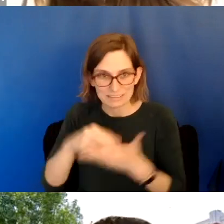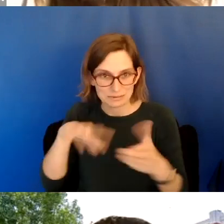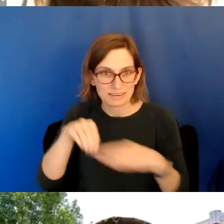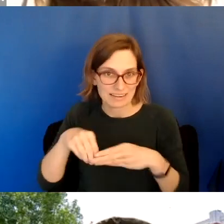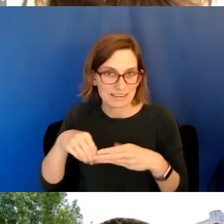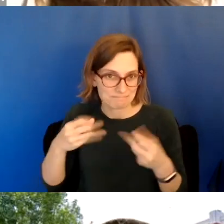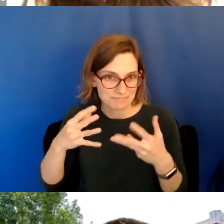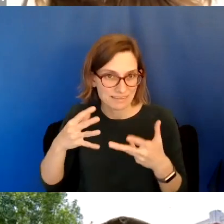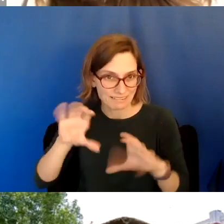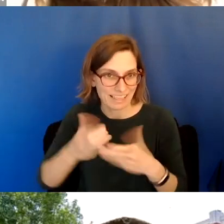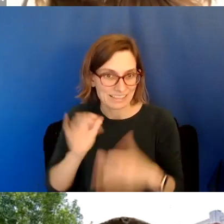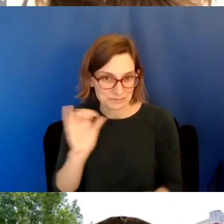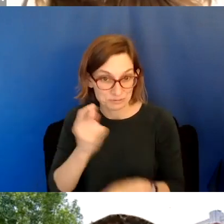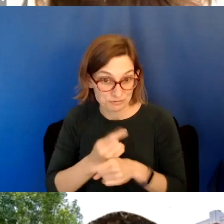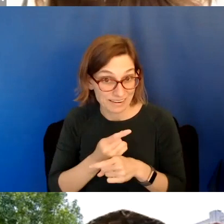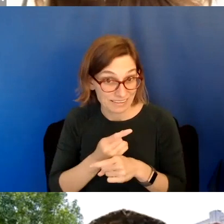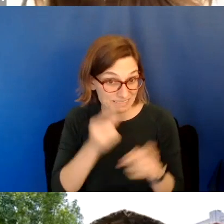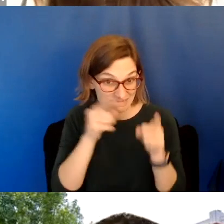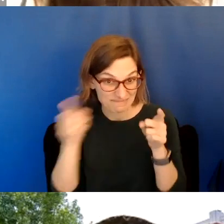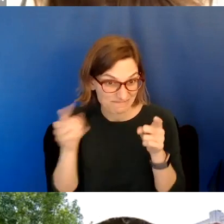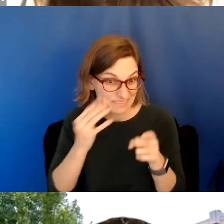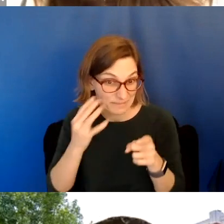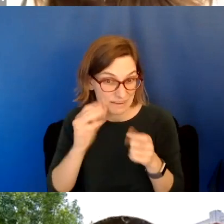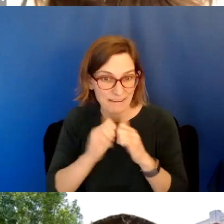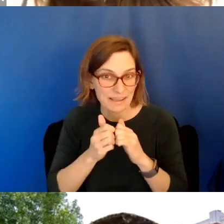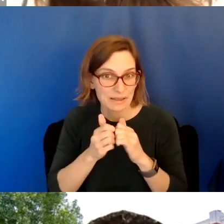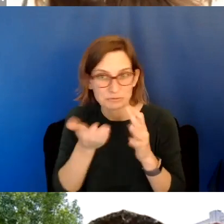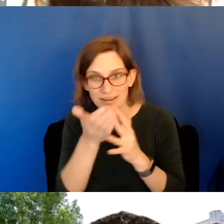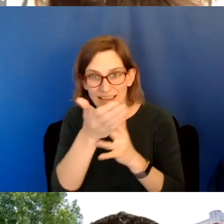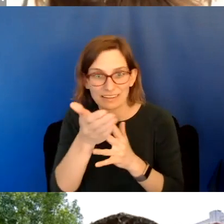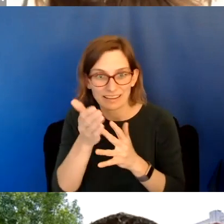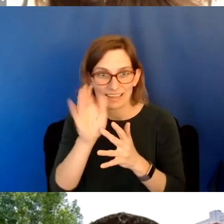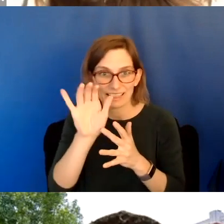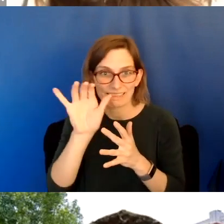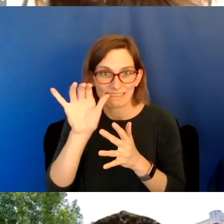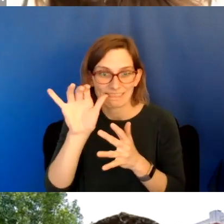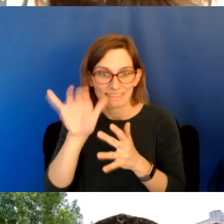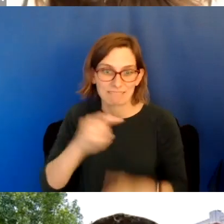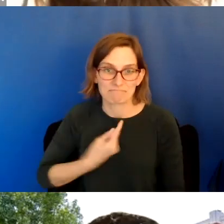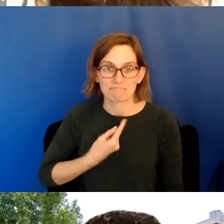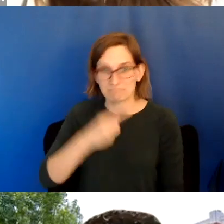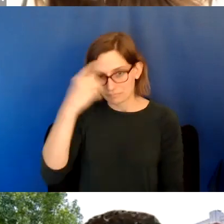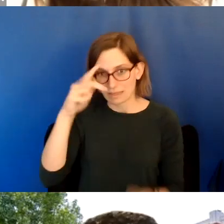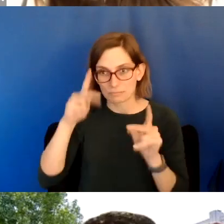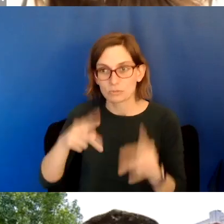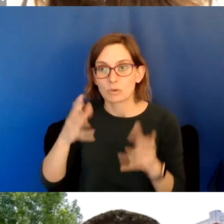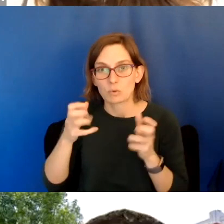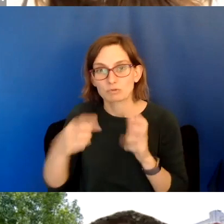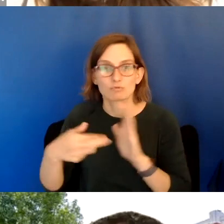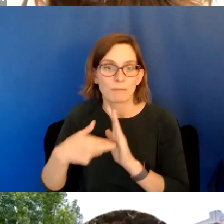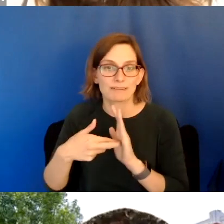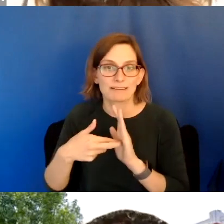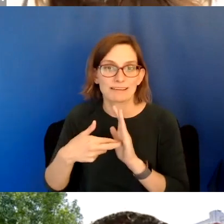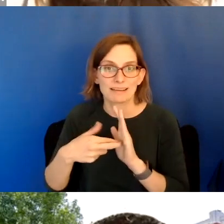PhD class. Can one or two of you tell us, how do you navigate being that so Black person and everybody wants you to represent